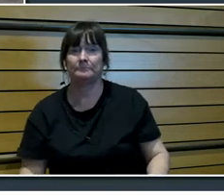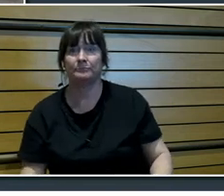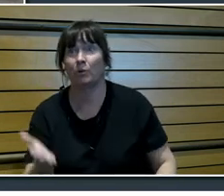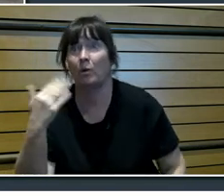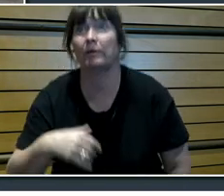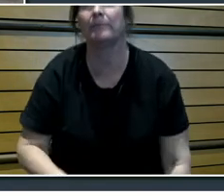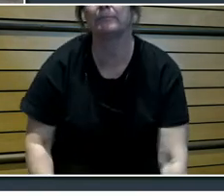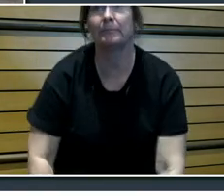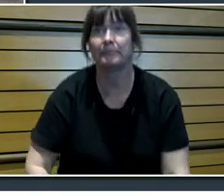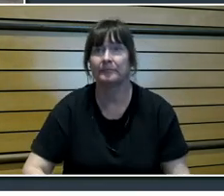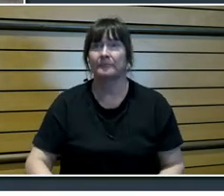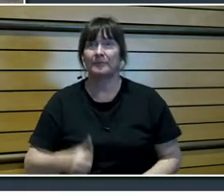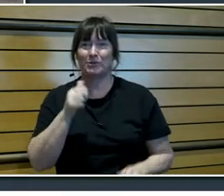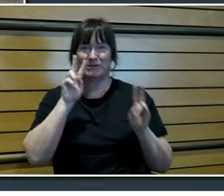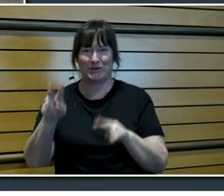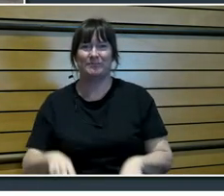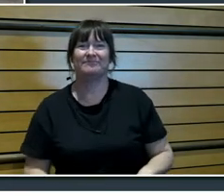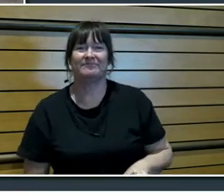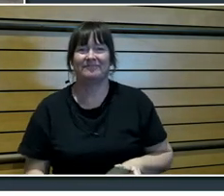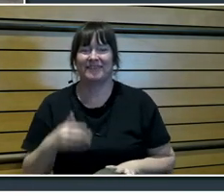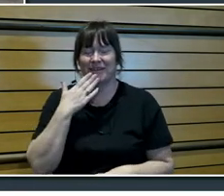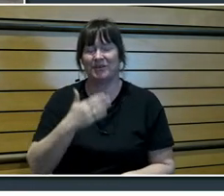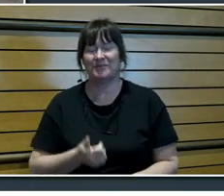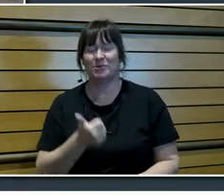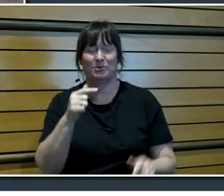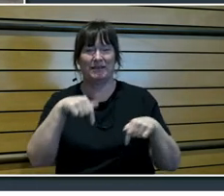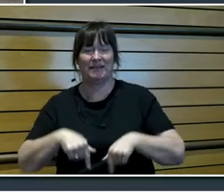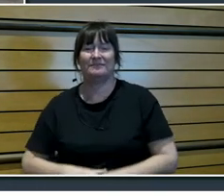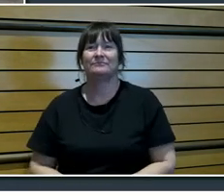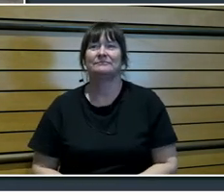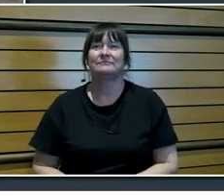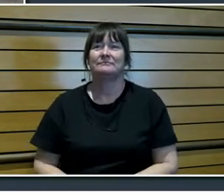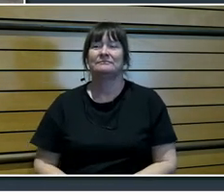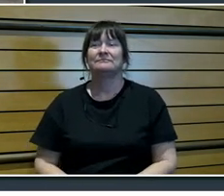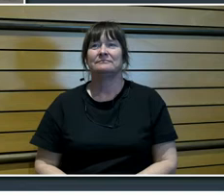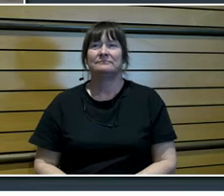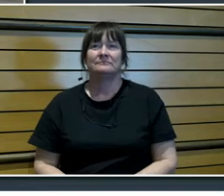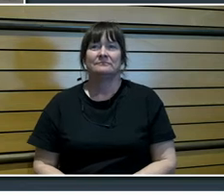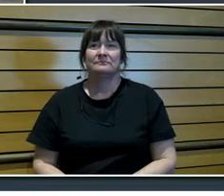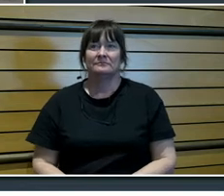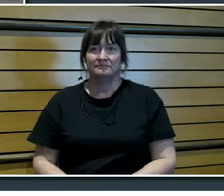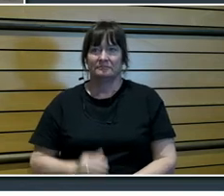Welcome, John. Great to see you. Good to see you. Thank you very much. It's good to be here.